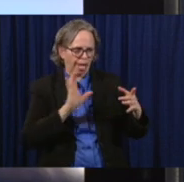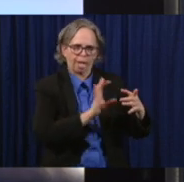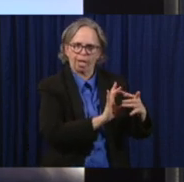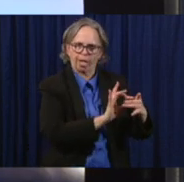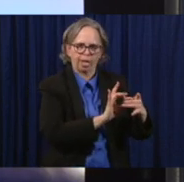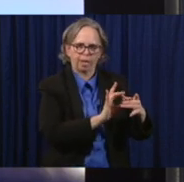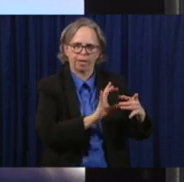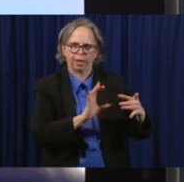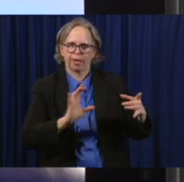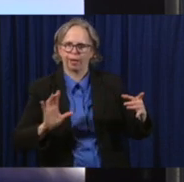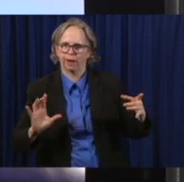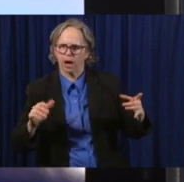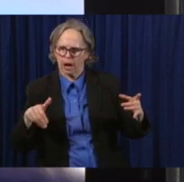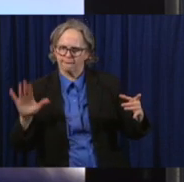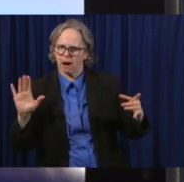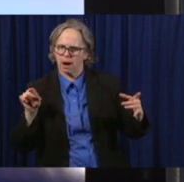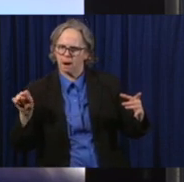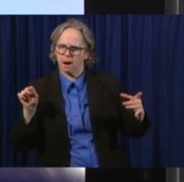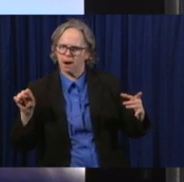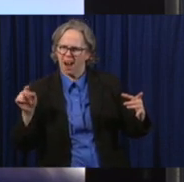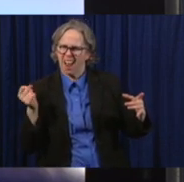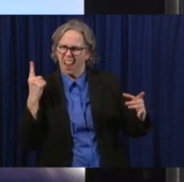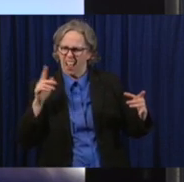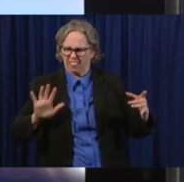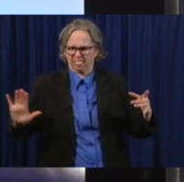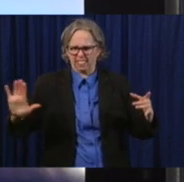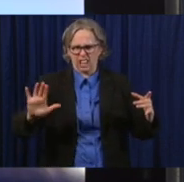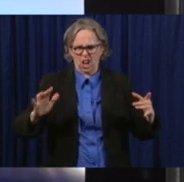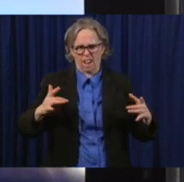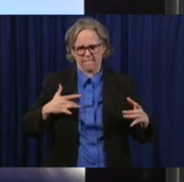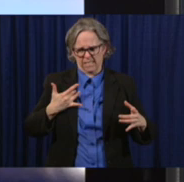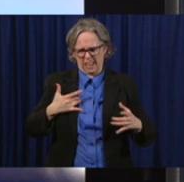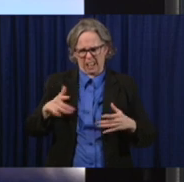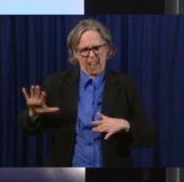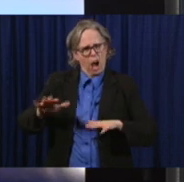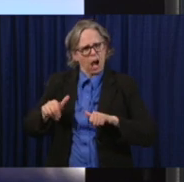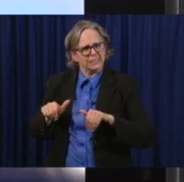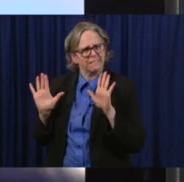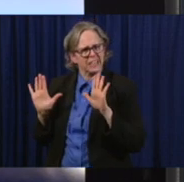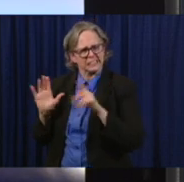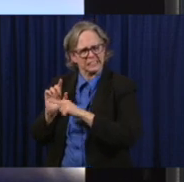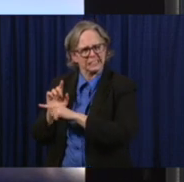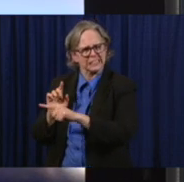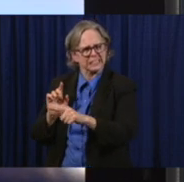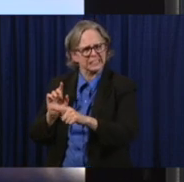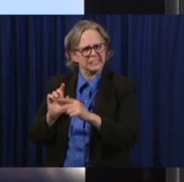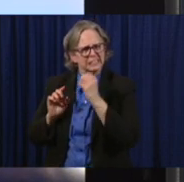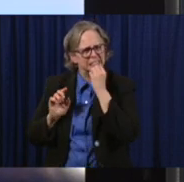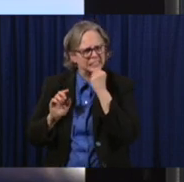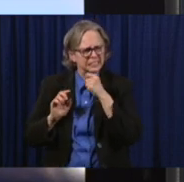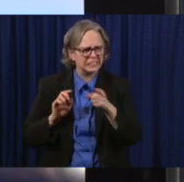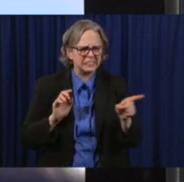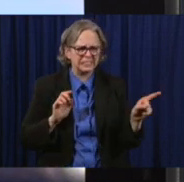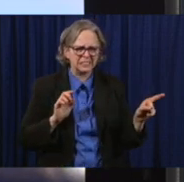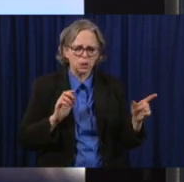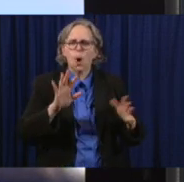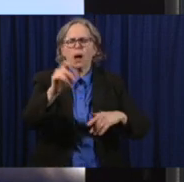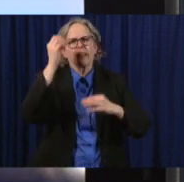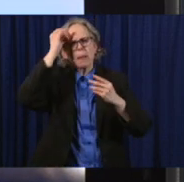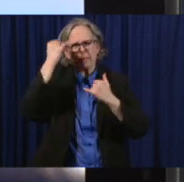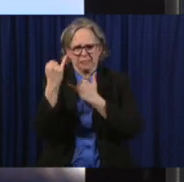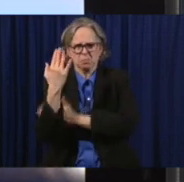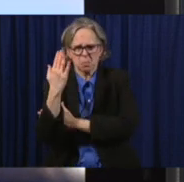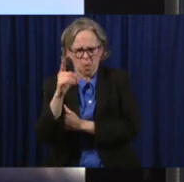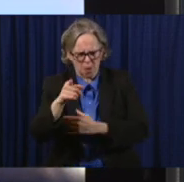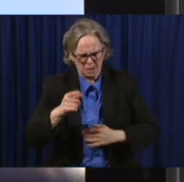interesting because I thought about this actually this morning about time. You know, when we first started this, Governor, Lieutenant